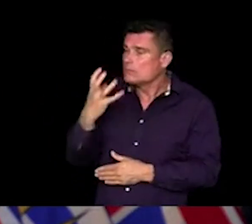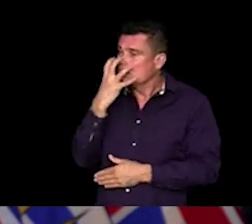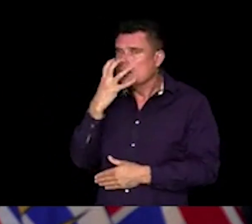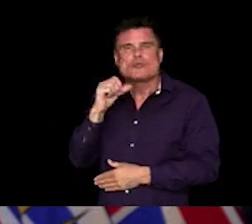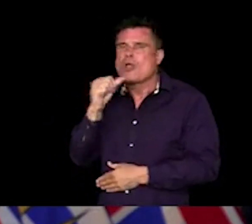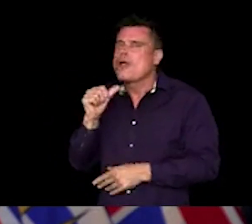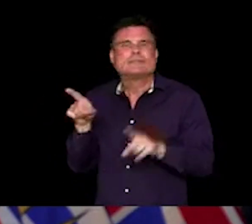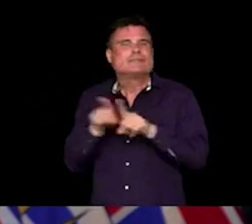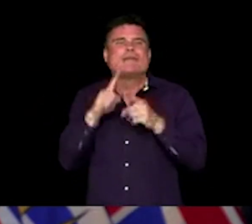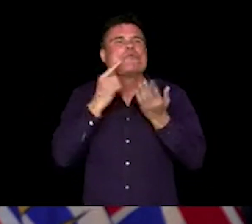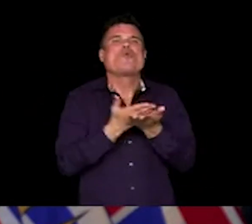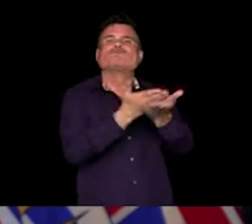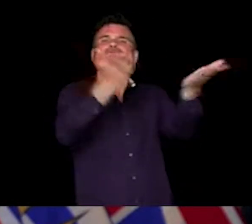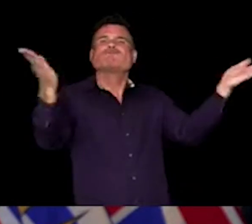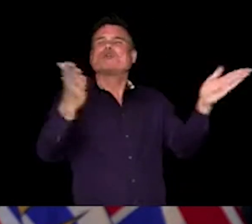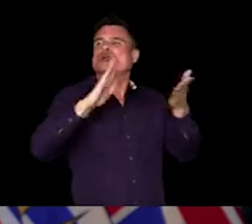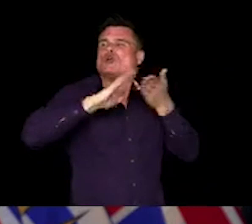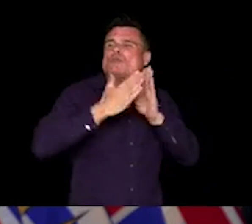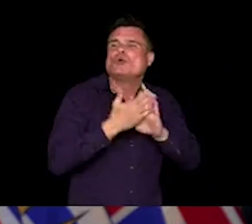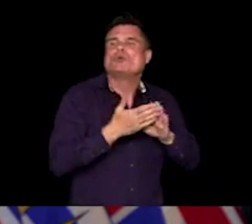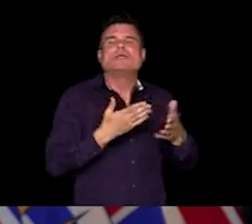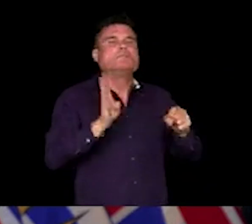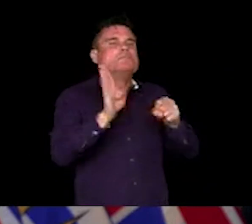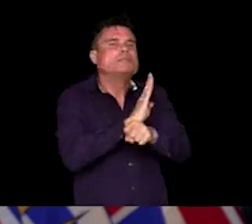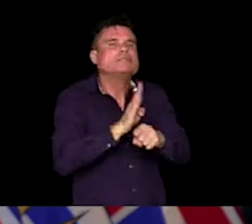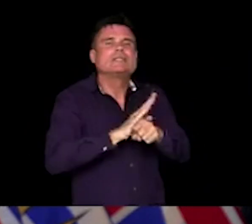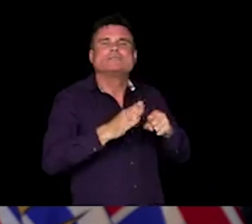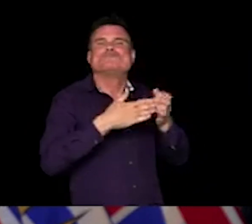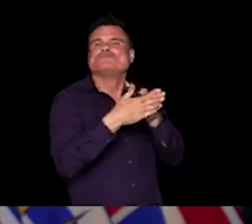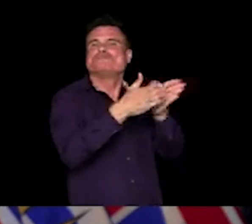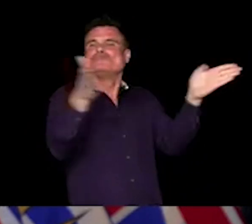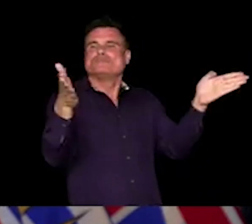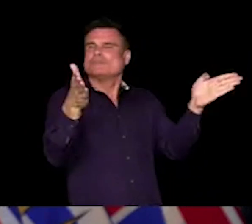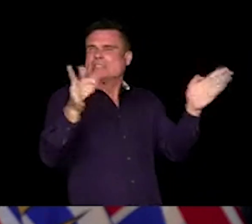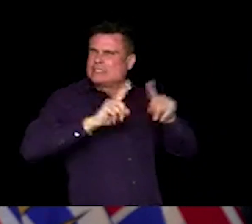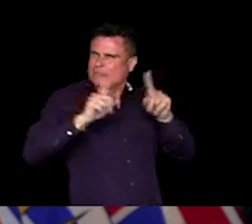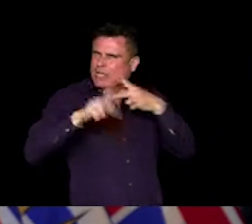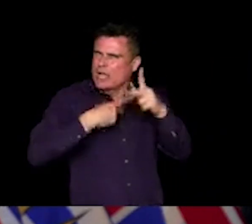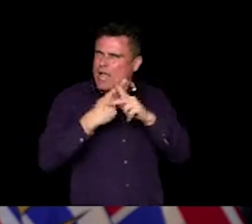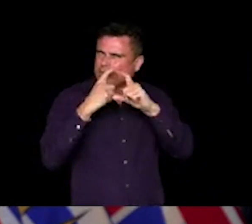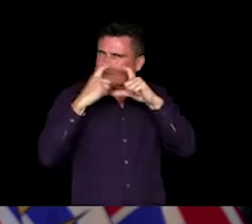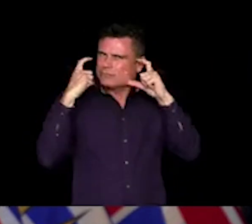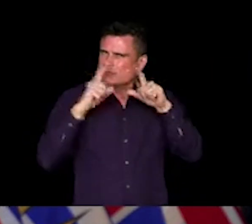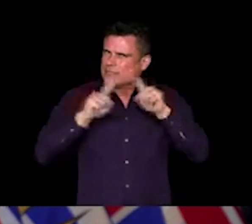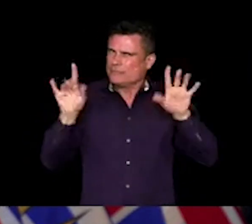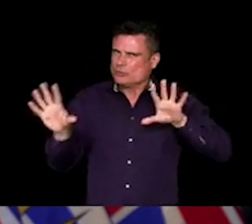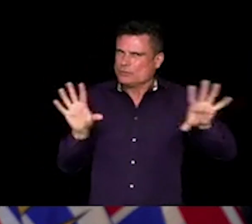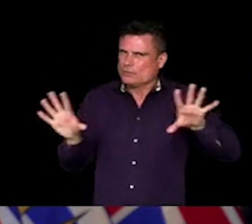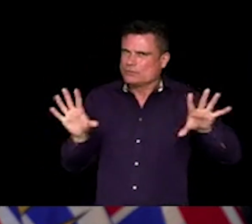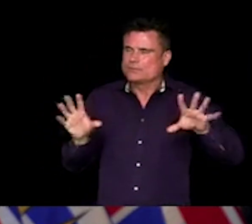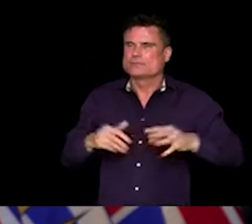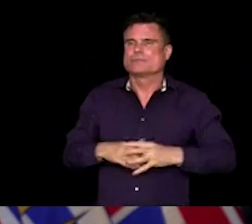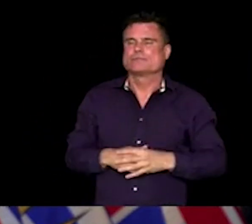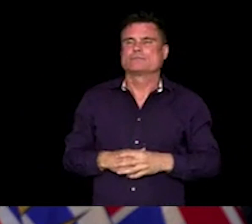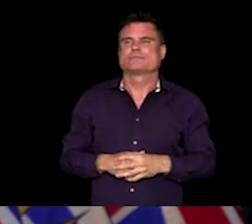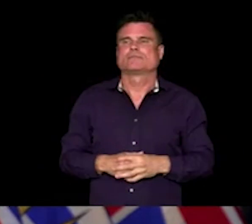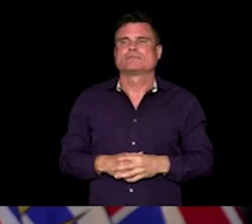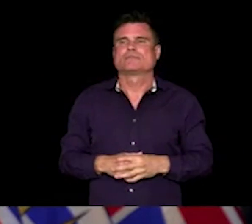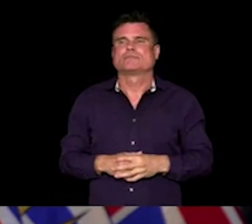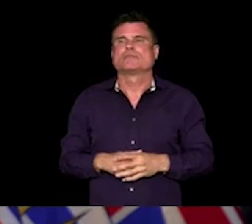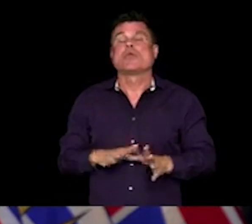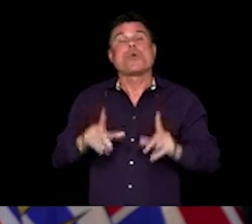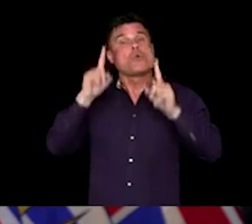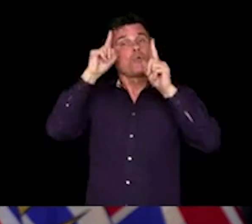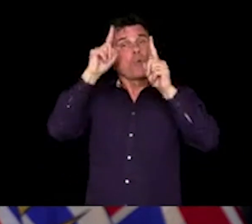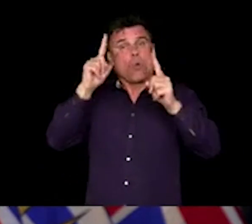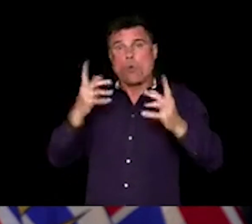we're basing our responses on the layers that we need to protect people. So we can either have we can